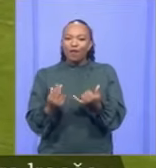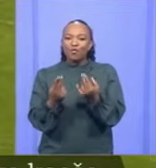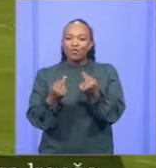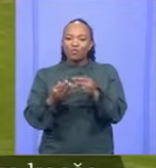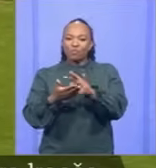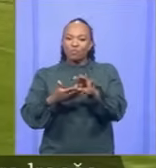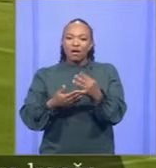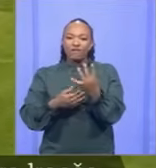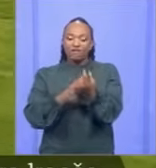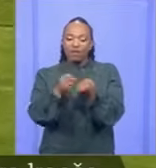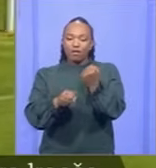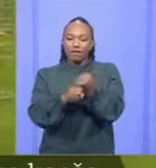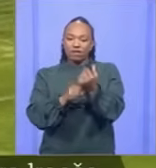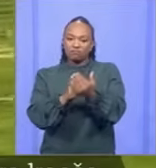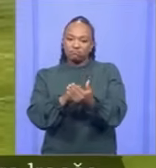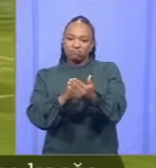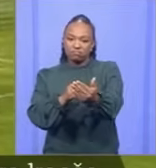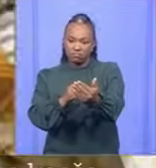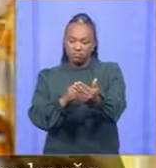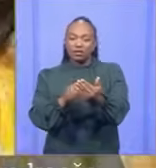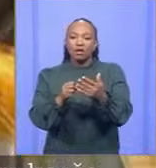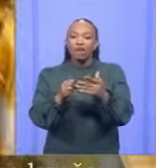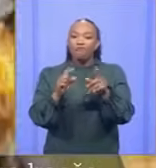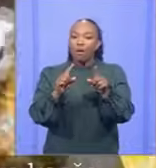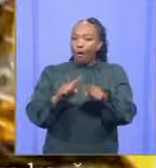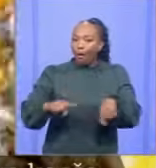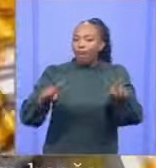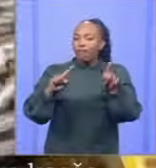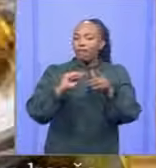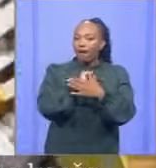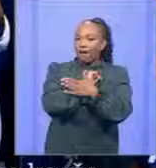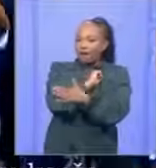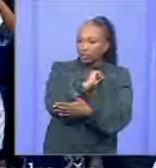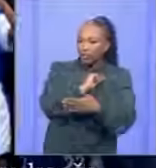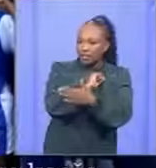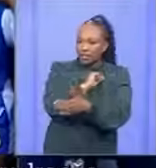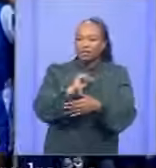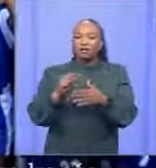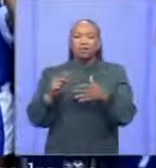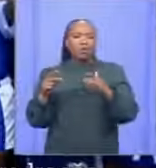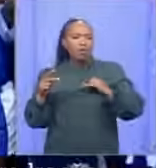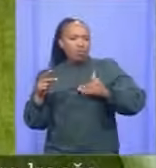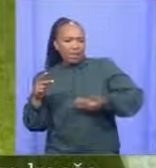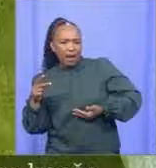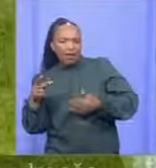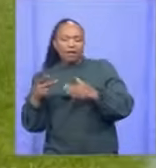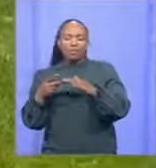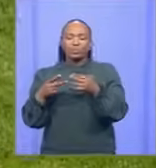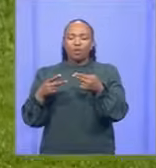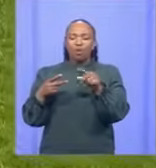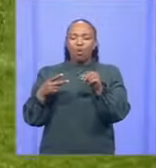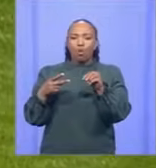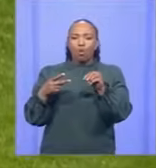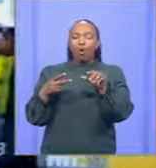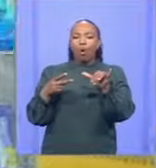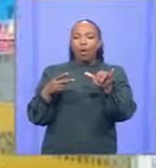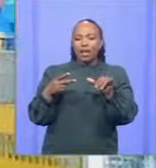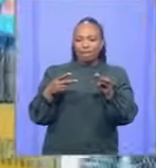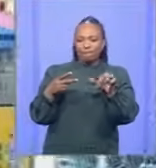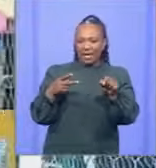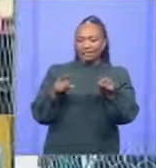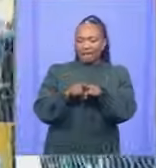akaretša kgašo ya dipapadi ka moka tša dihlopha tša naga, ligi ya basadi ya Hollywood Bets le tša kgwele ya maoto tša tlasana. And what's exciting